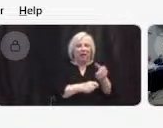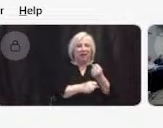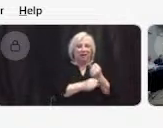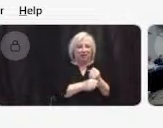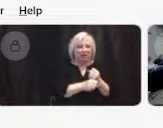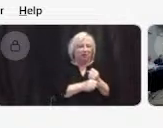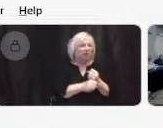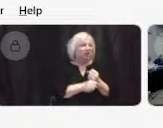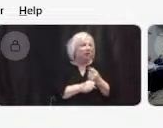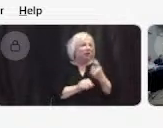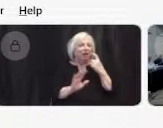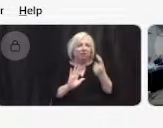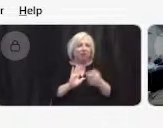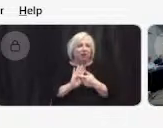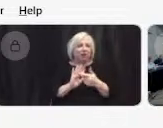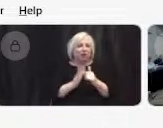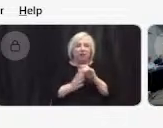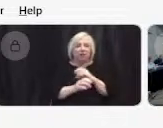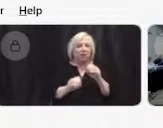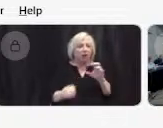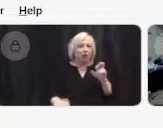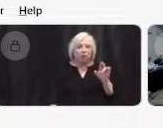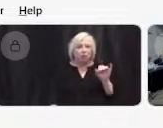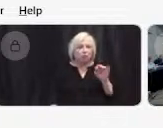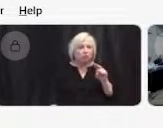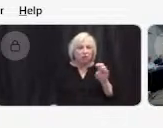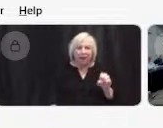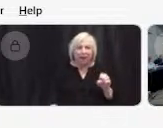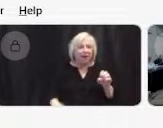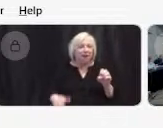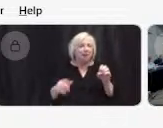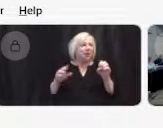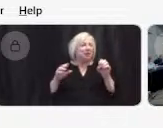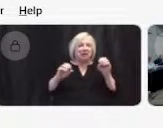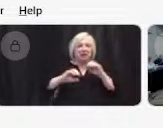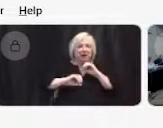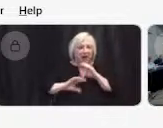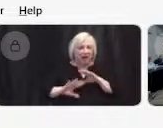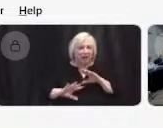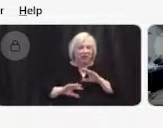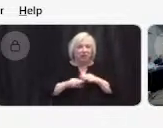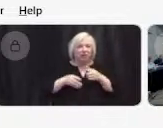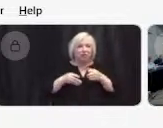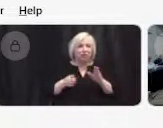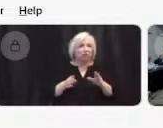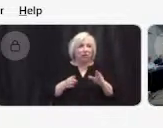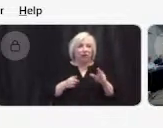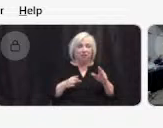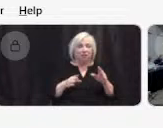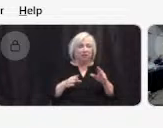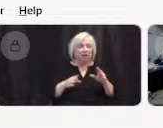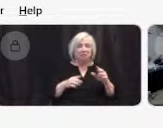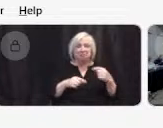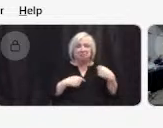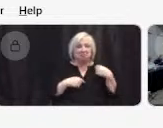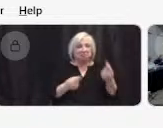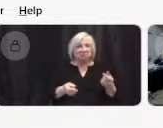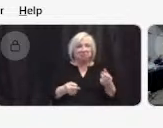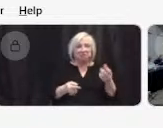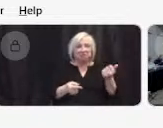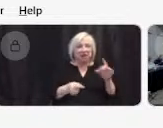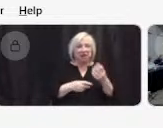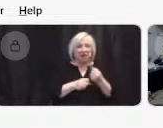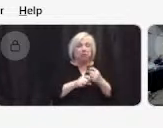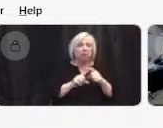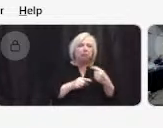noticed, we've not had any crime, any kind of anything on the street in all that time. And in the last month or